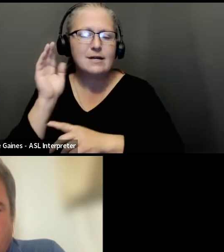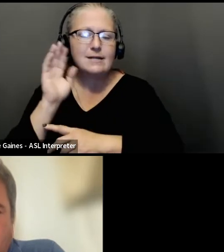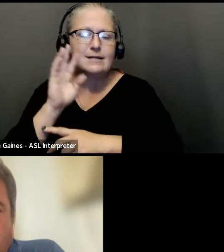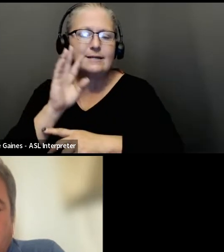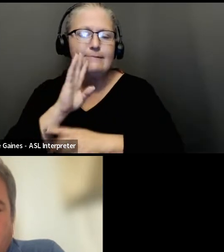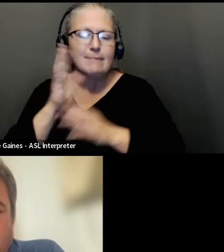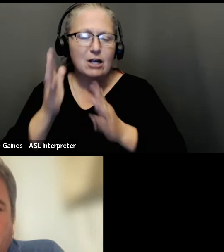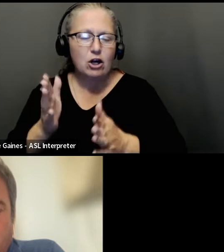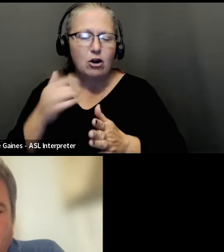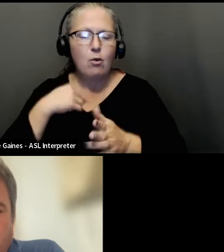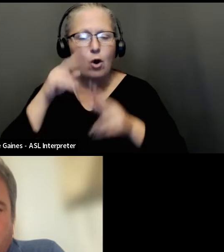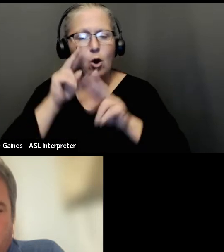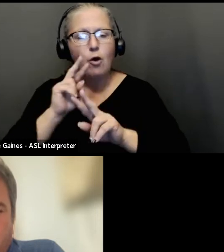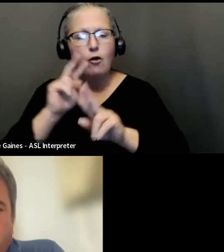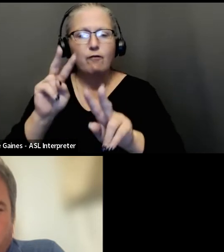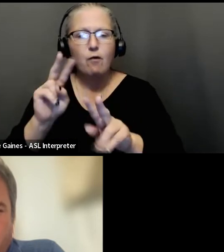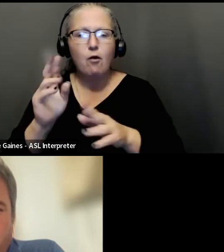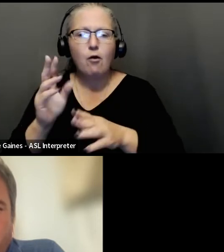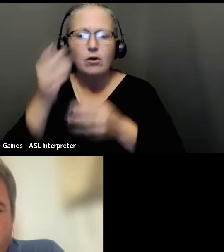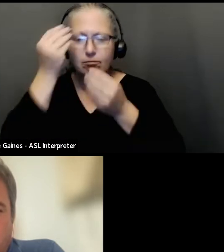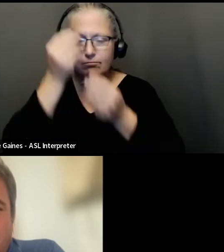to sharing what we learn.